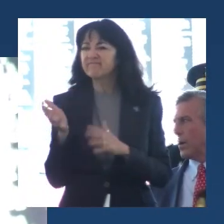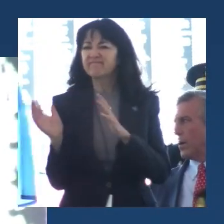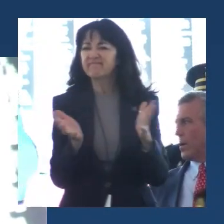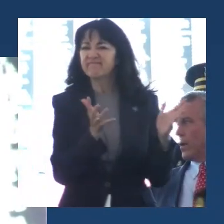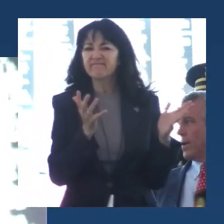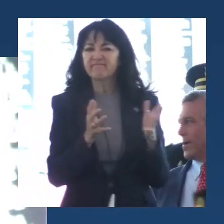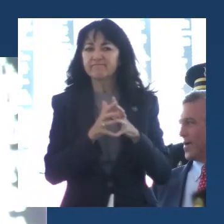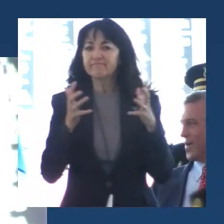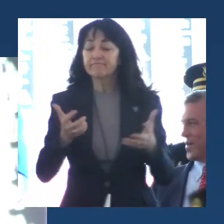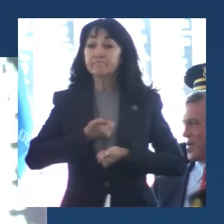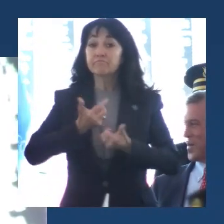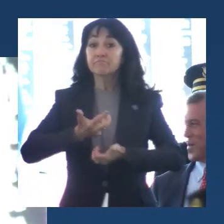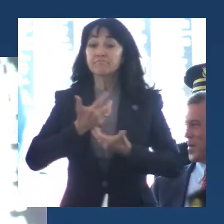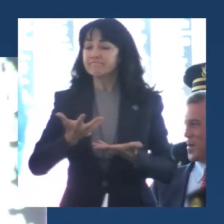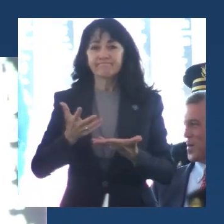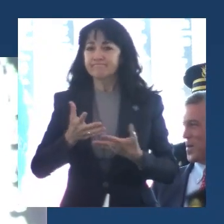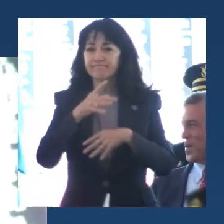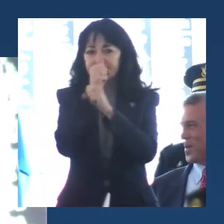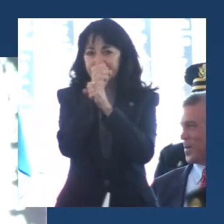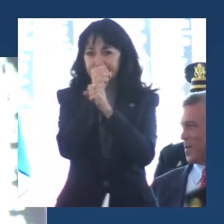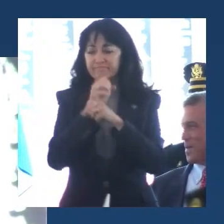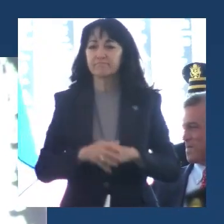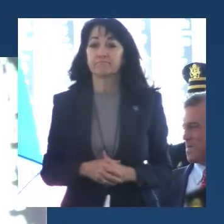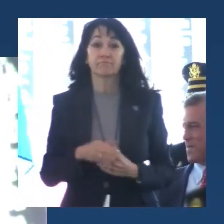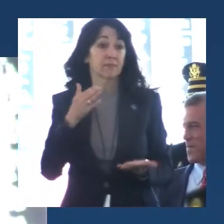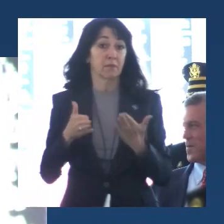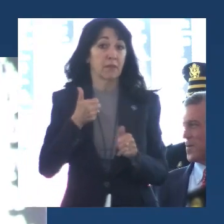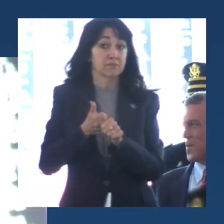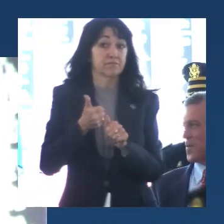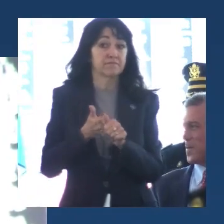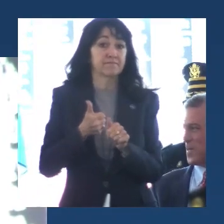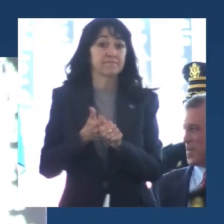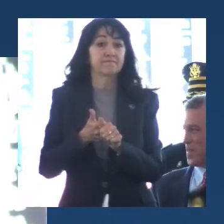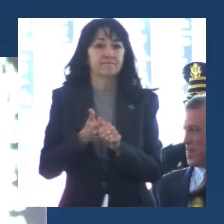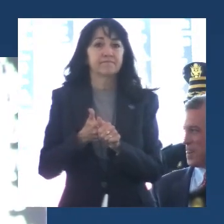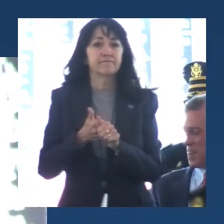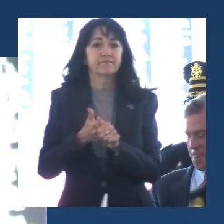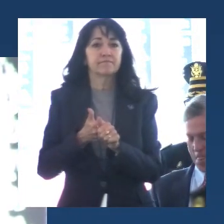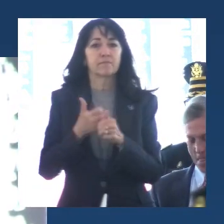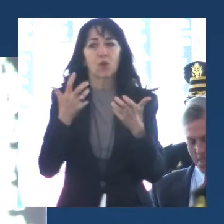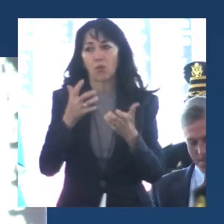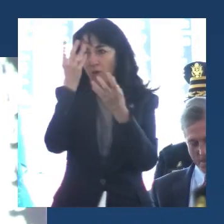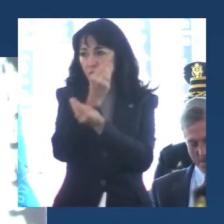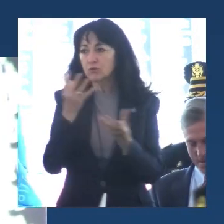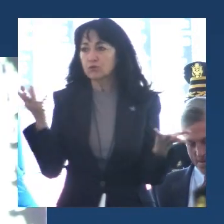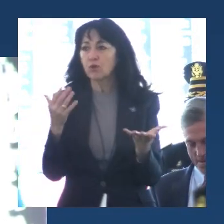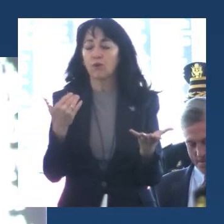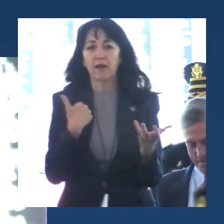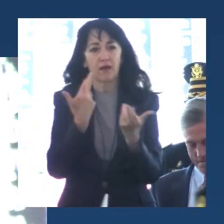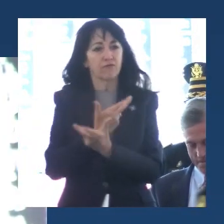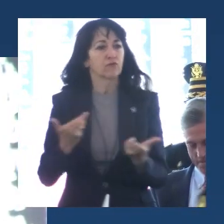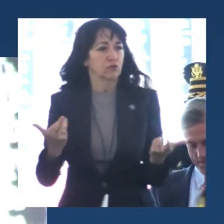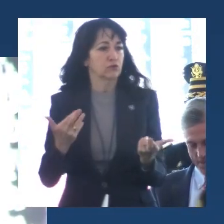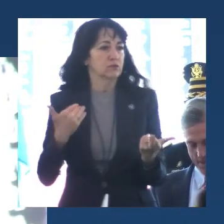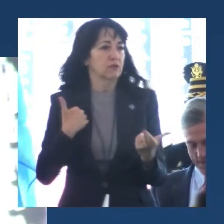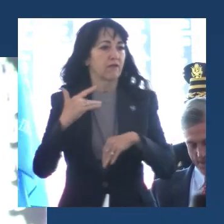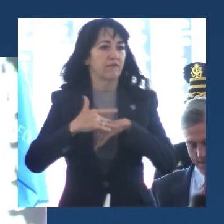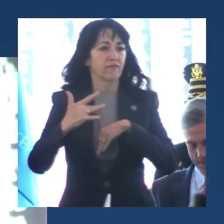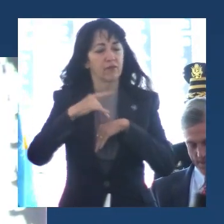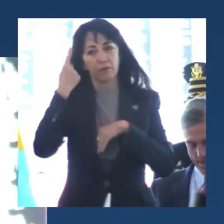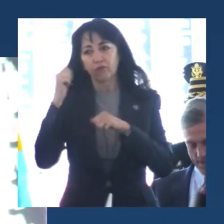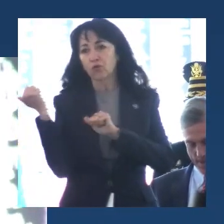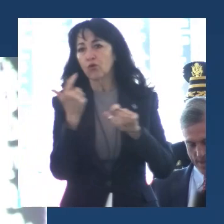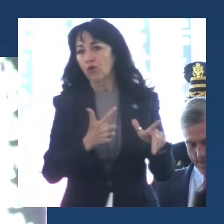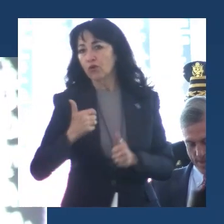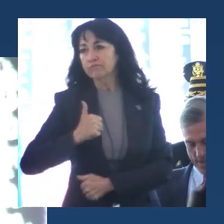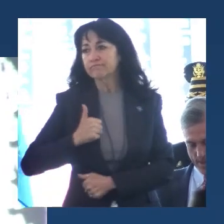their experiences. Or maybe it's you. Just know, resources are available to all veterans, and let's take